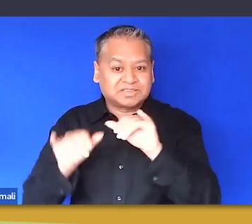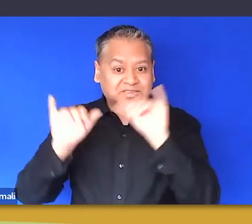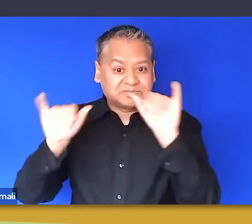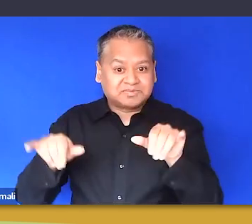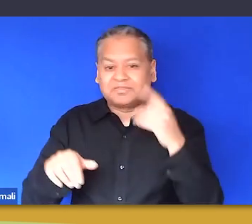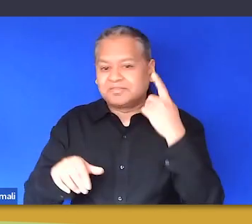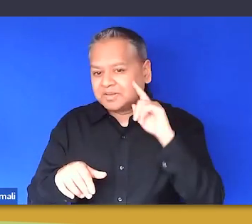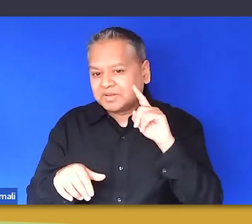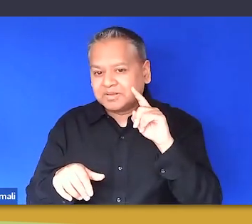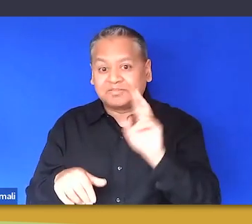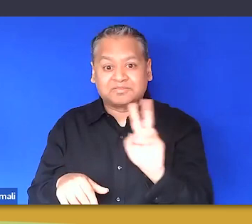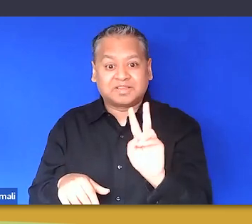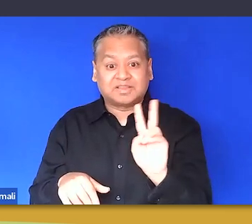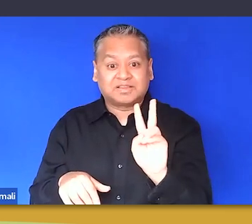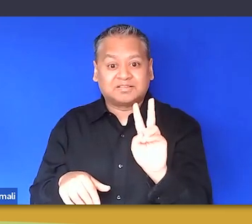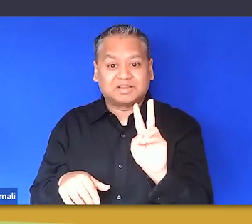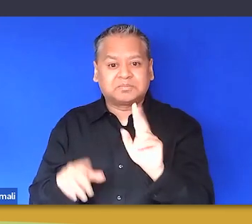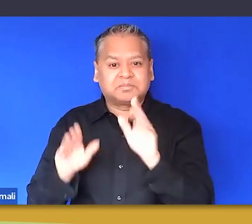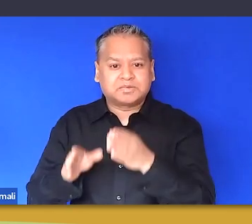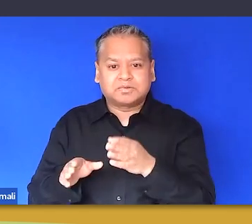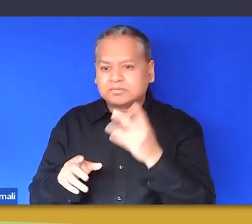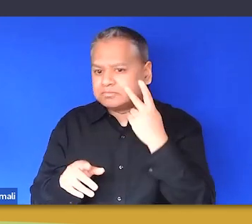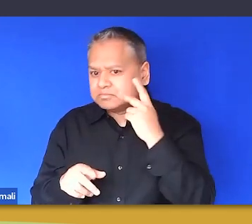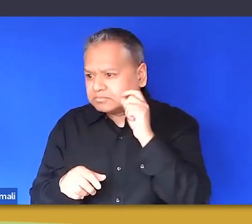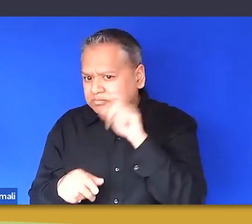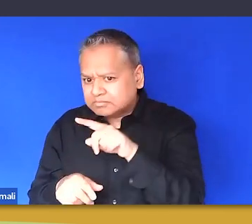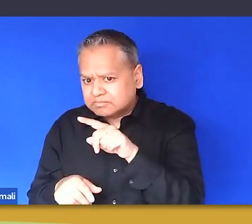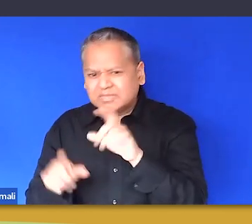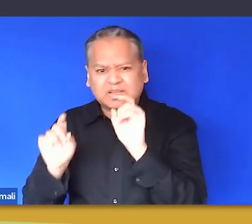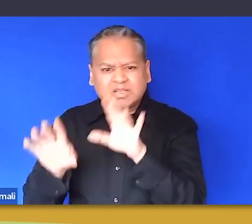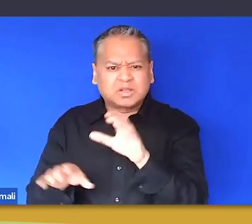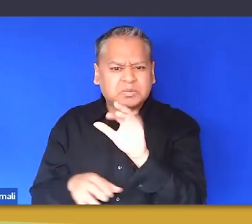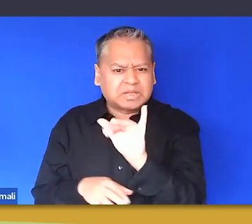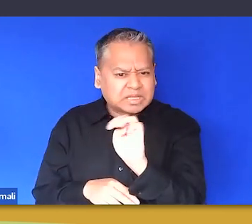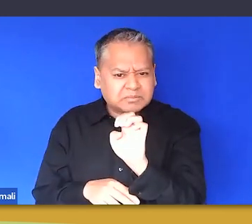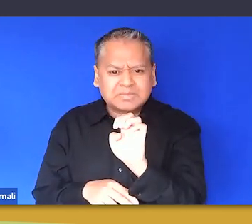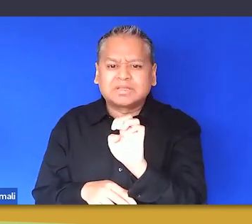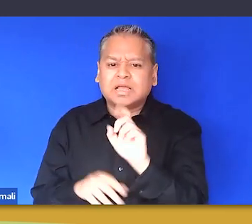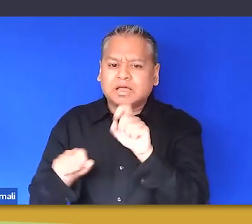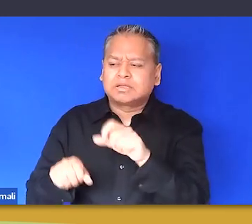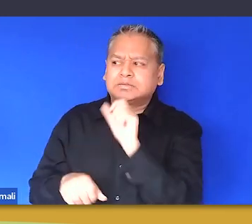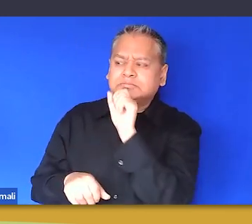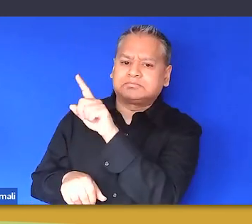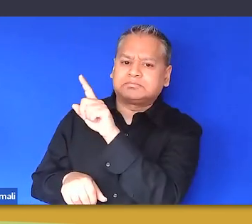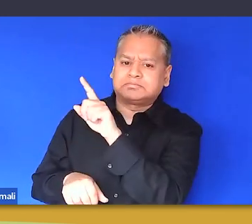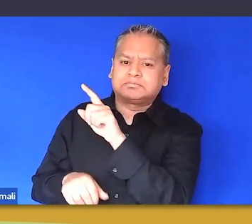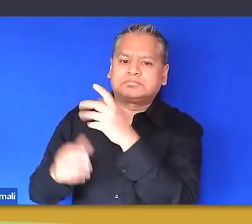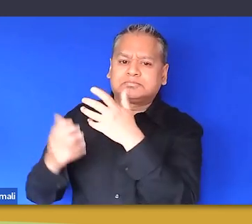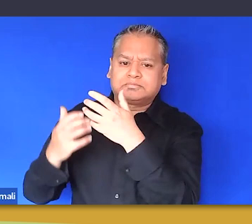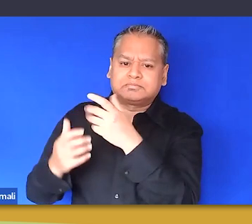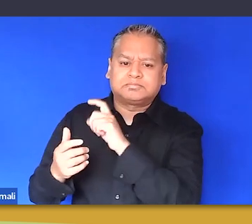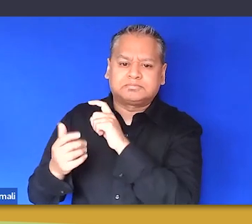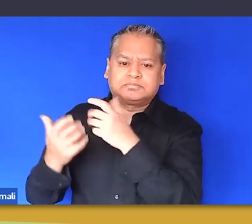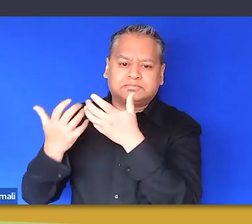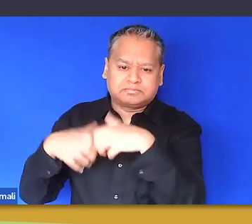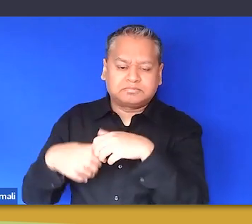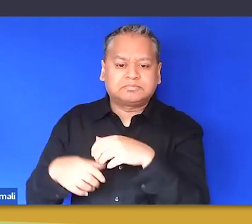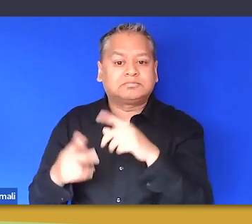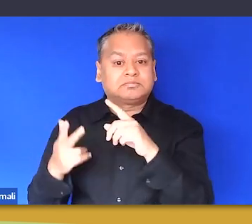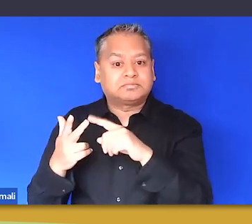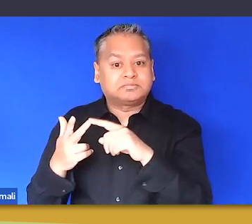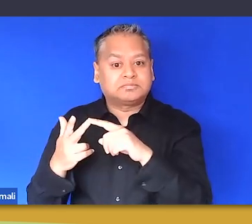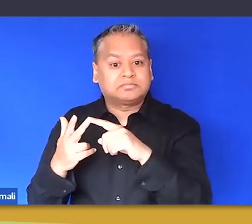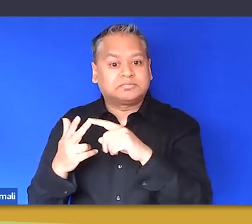legal professionals and the community more broadly. And Navjot Jassal from Victoria for developing a program